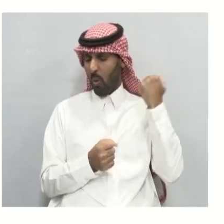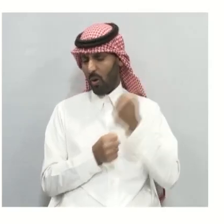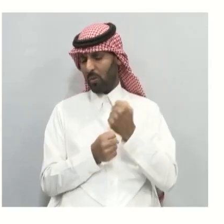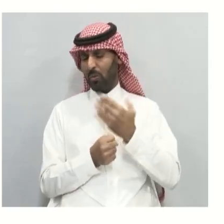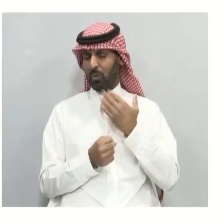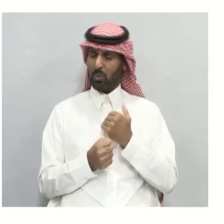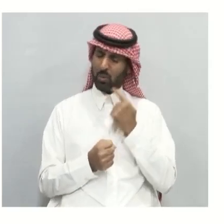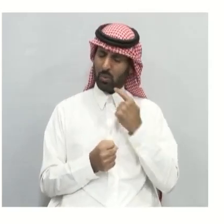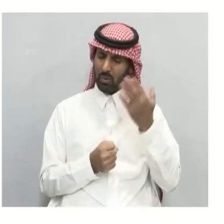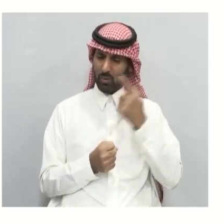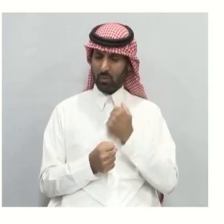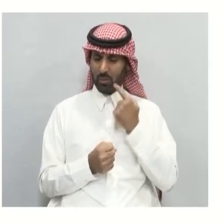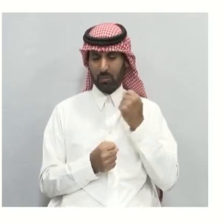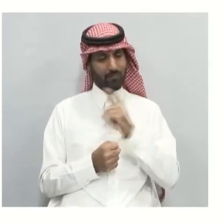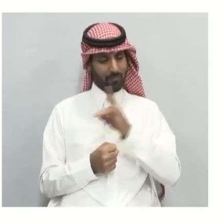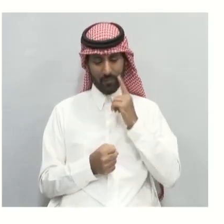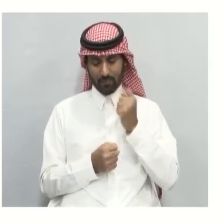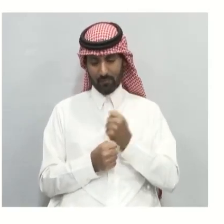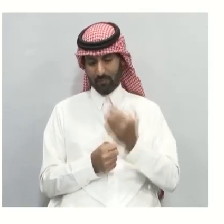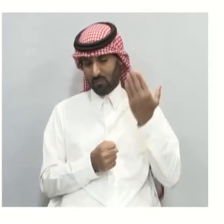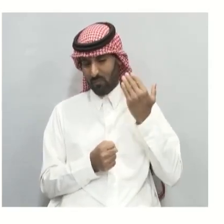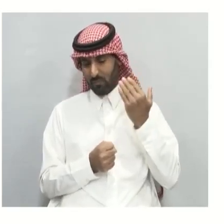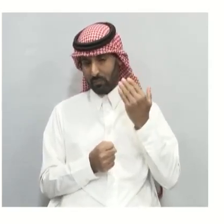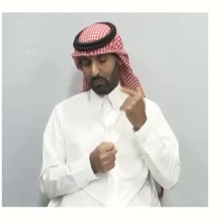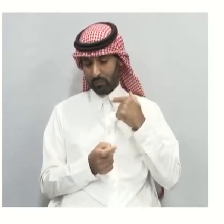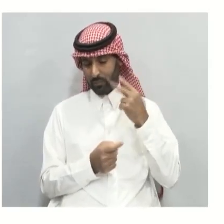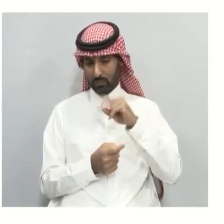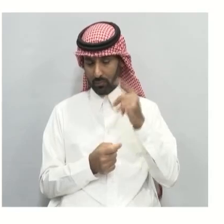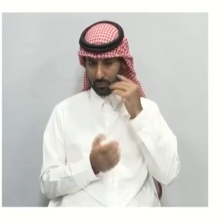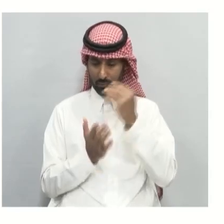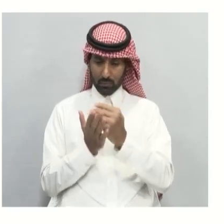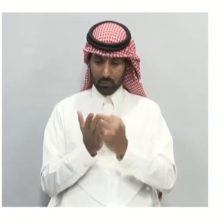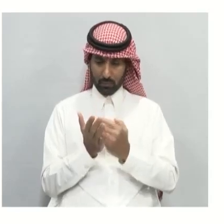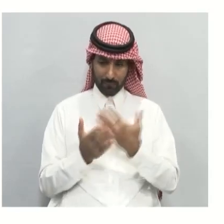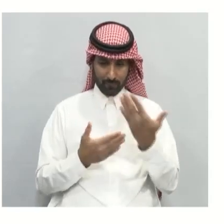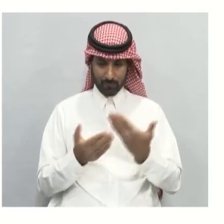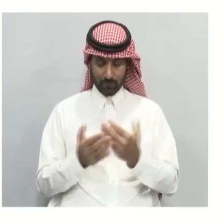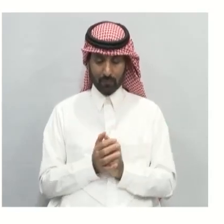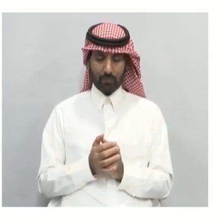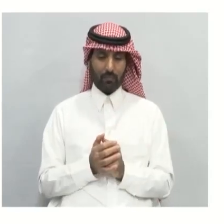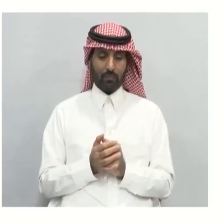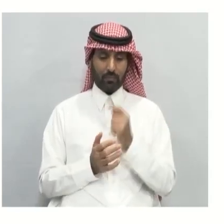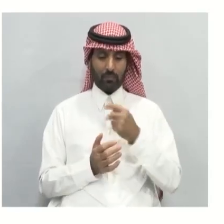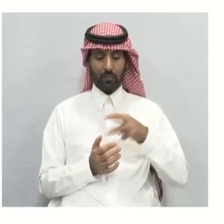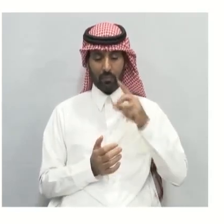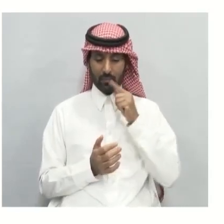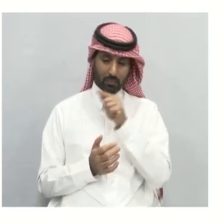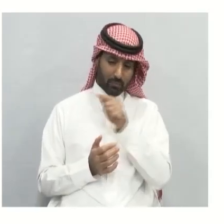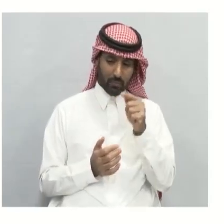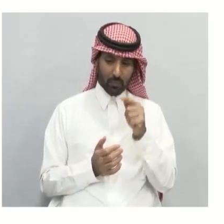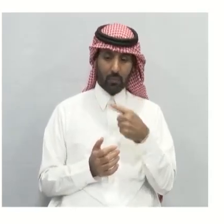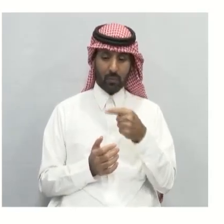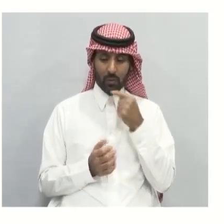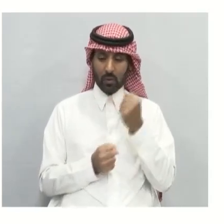things differently in our lives. The following are some typical situations. Mark the ones you've said